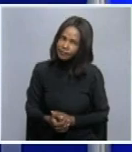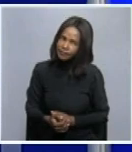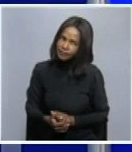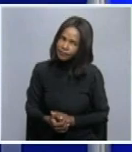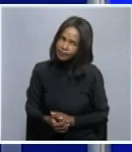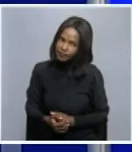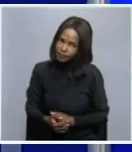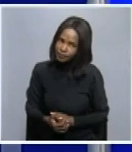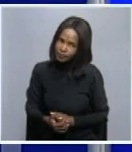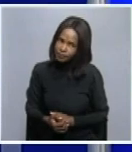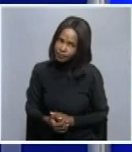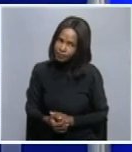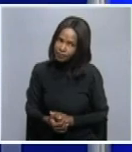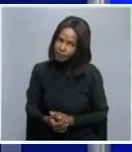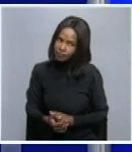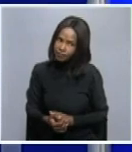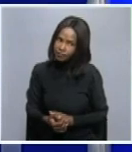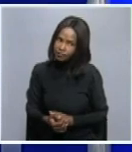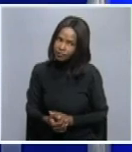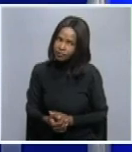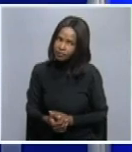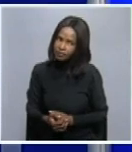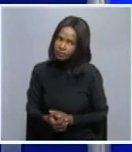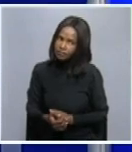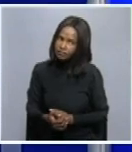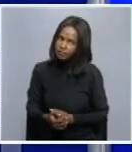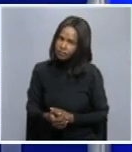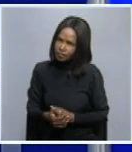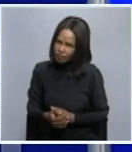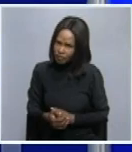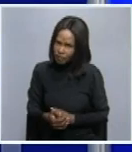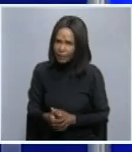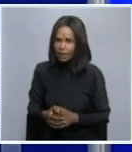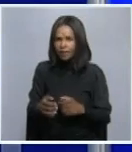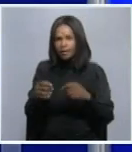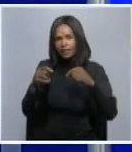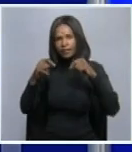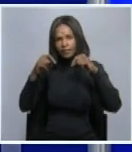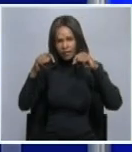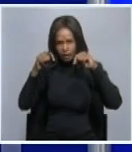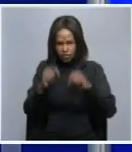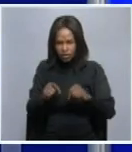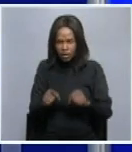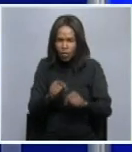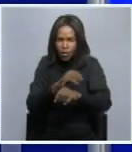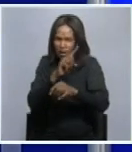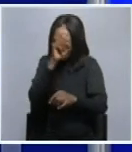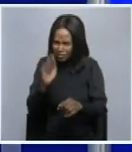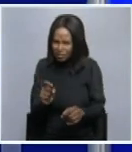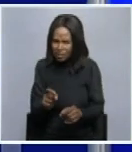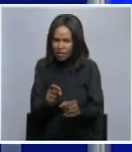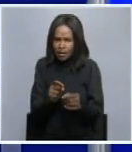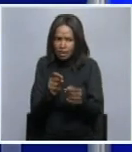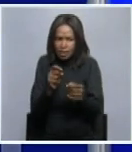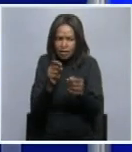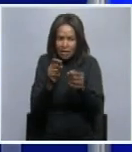I can hear you. Fantastic. Mr. Mbandeka, let's get into it. Firstly, what are the procedural requirements when it comes to the appointment of